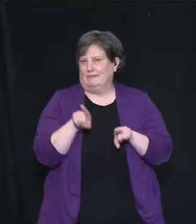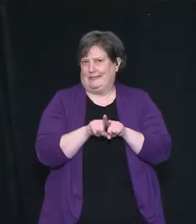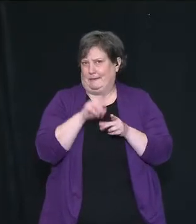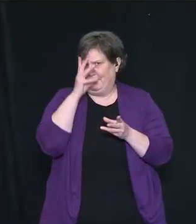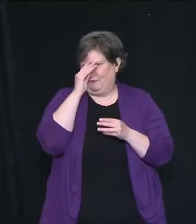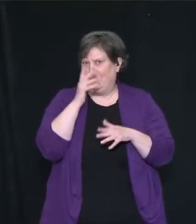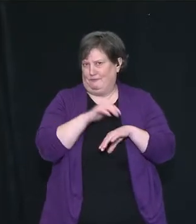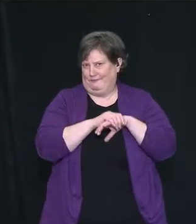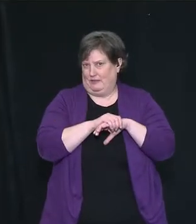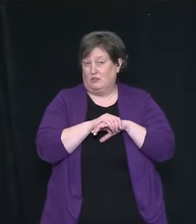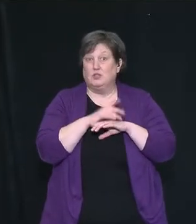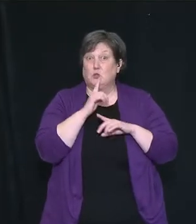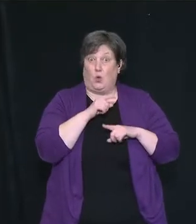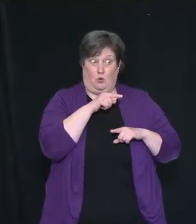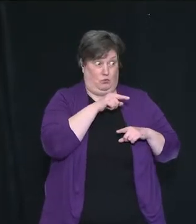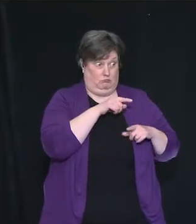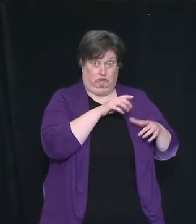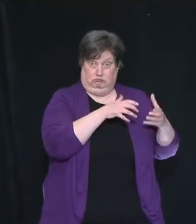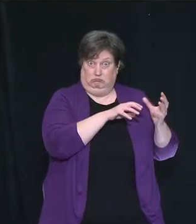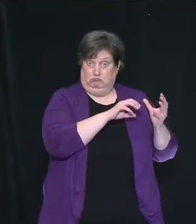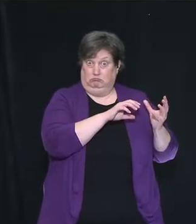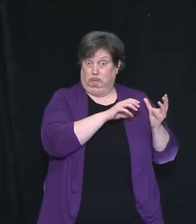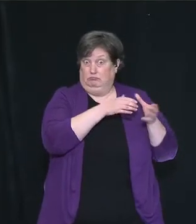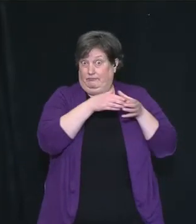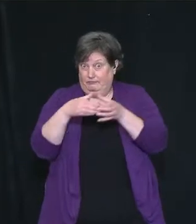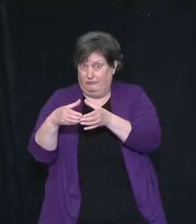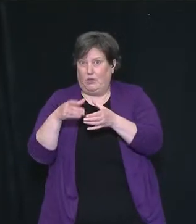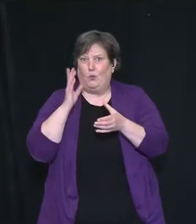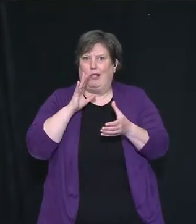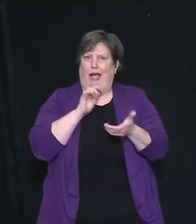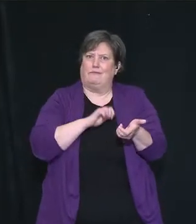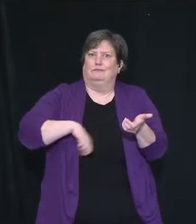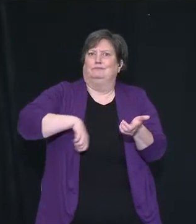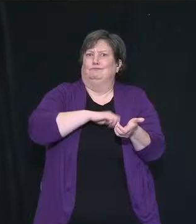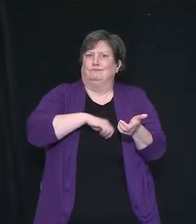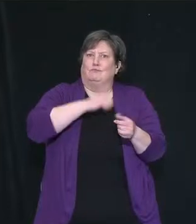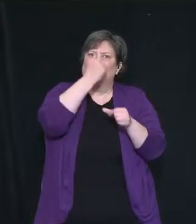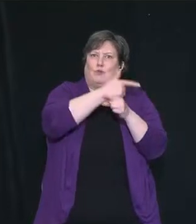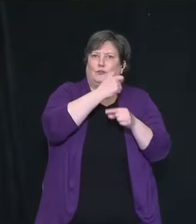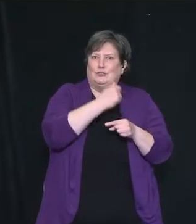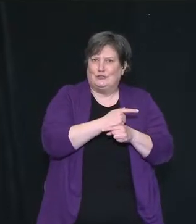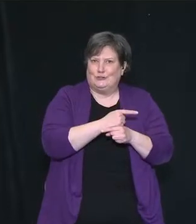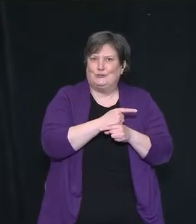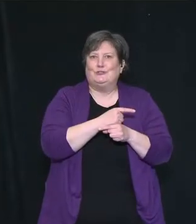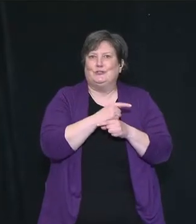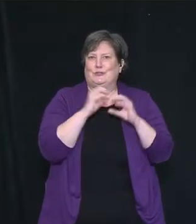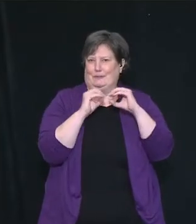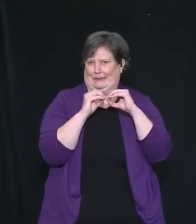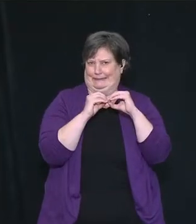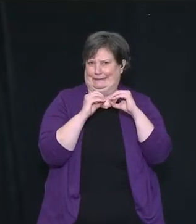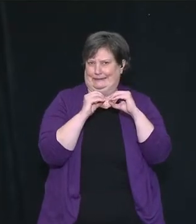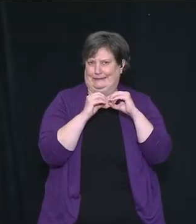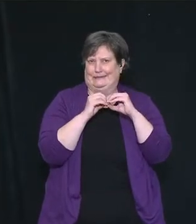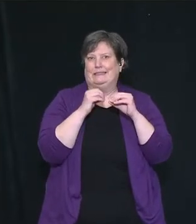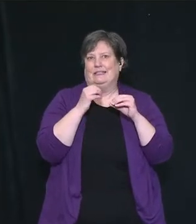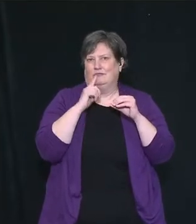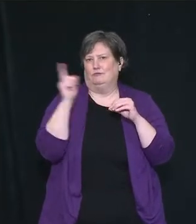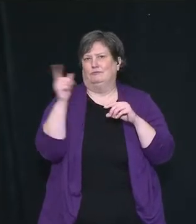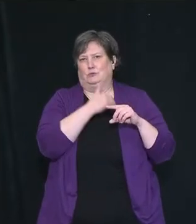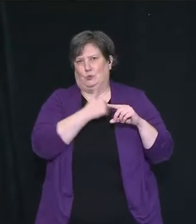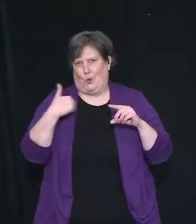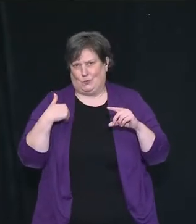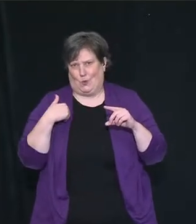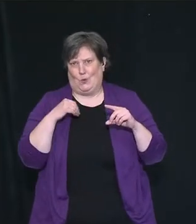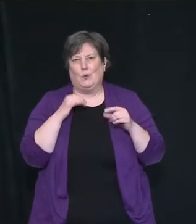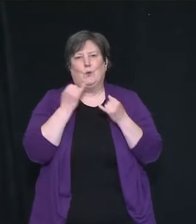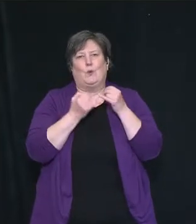party departs, they will be accompanied by Métis fiddling duo Alicia and Liam Bloor, siblings from Toronto.